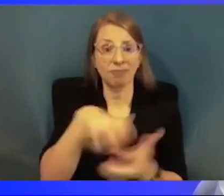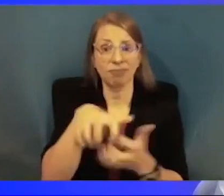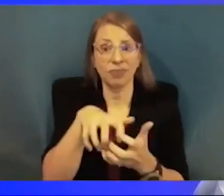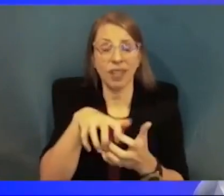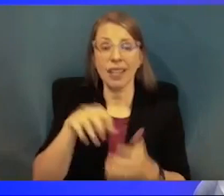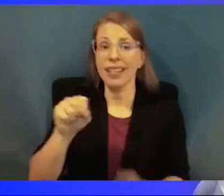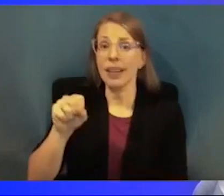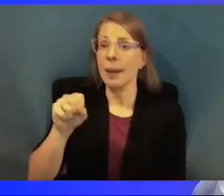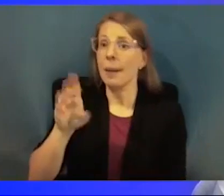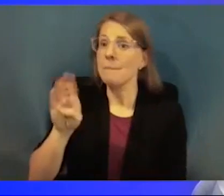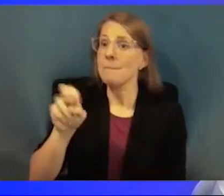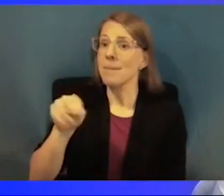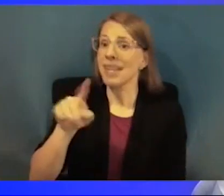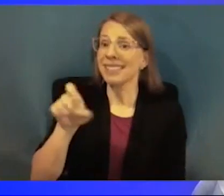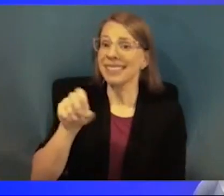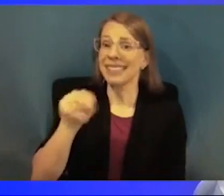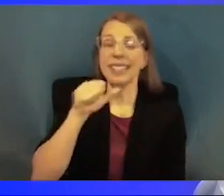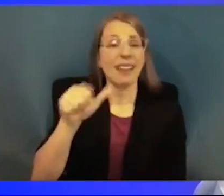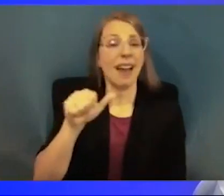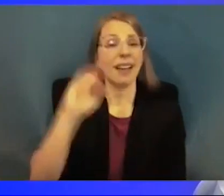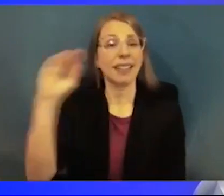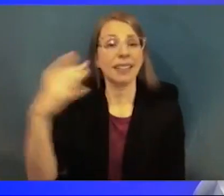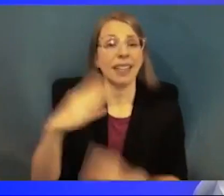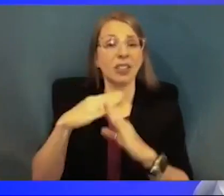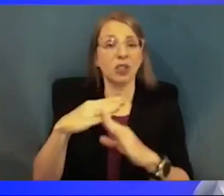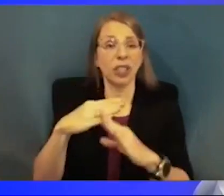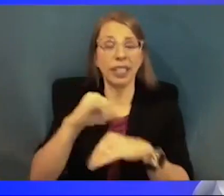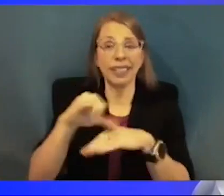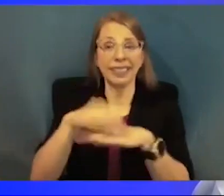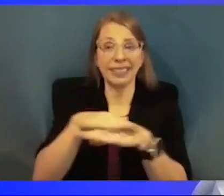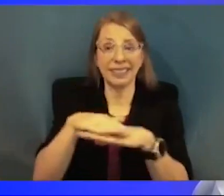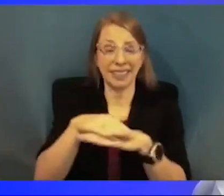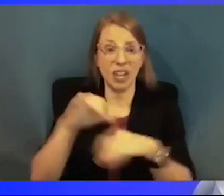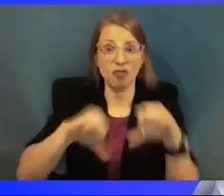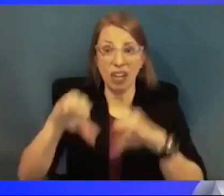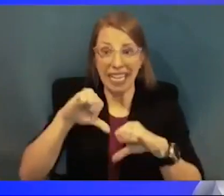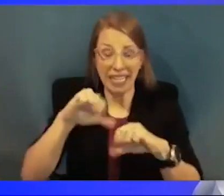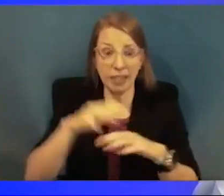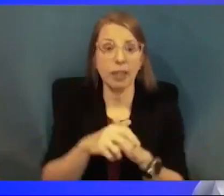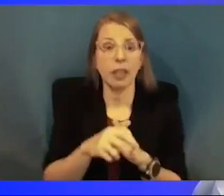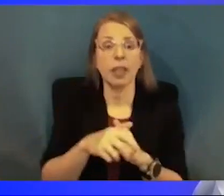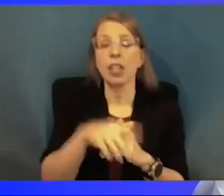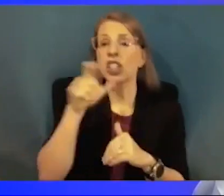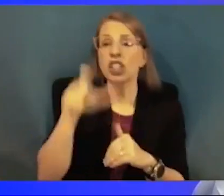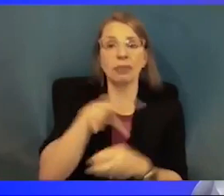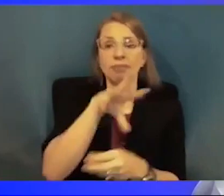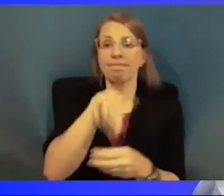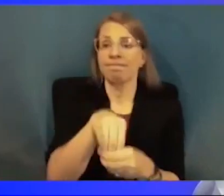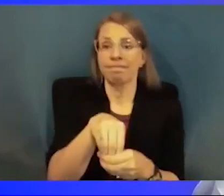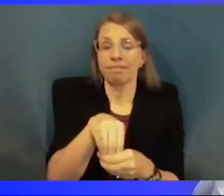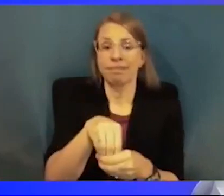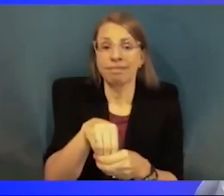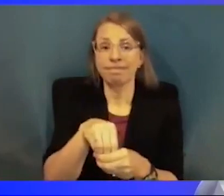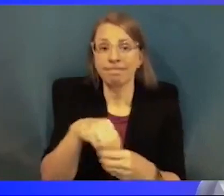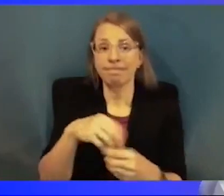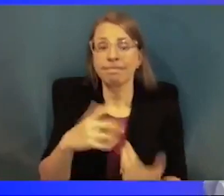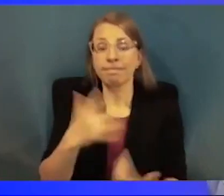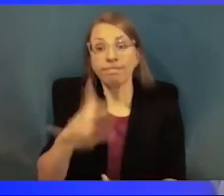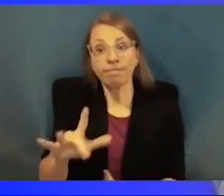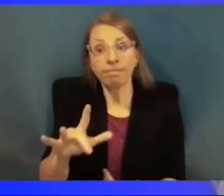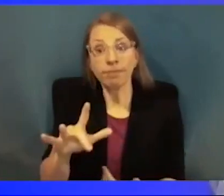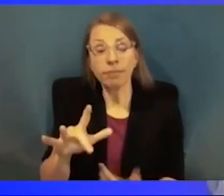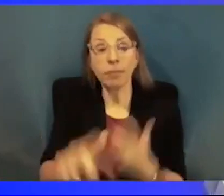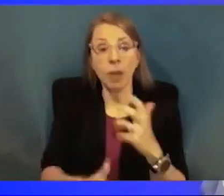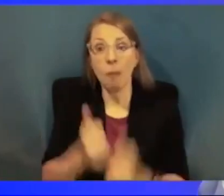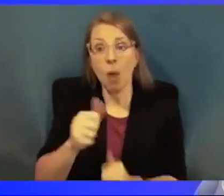ingredient. It's never been a sunscreen ingredient, and it definitely should not be in there. Fortunately, the majority of the